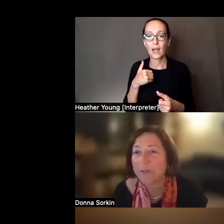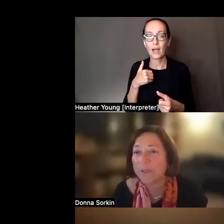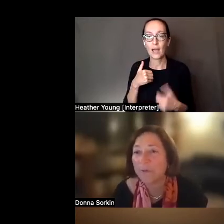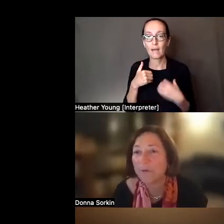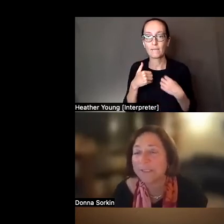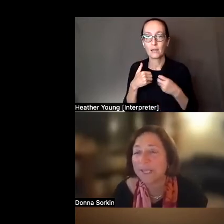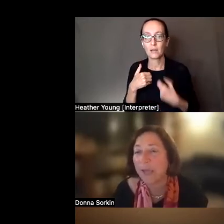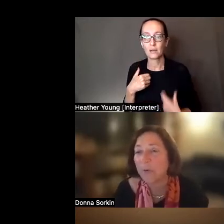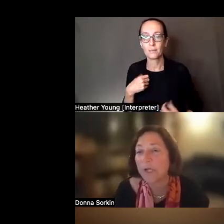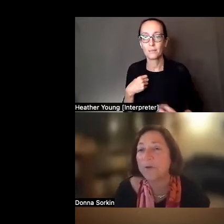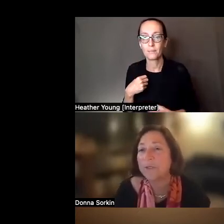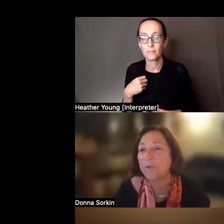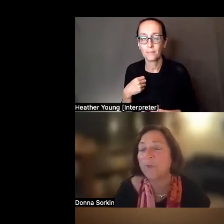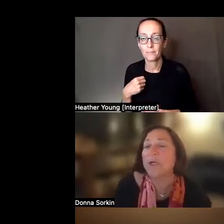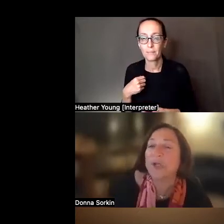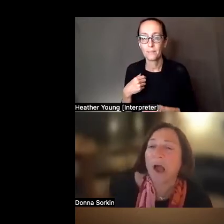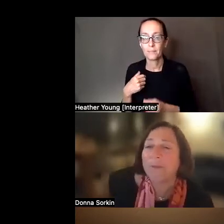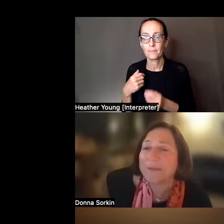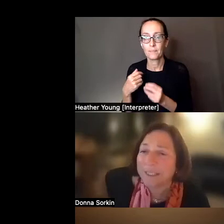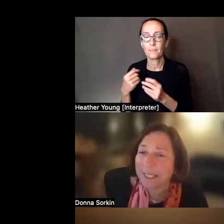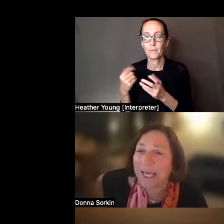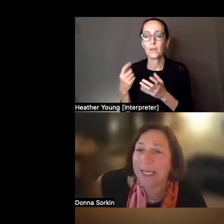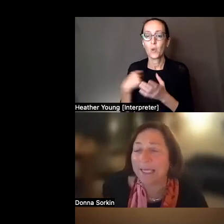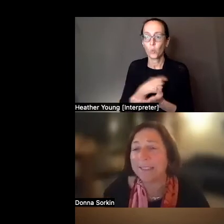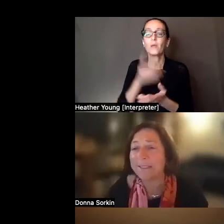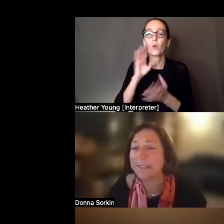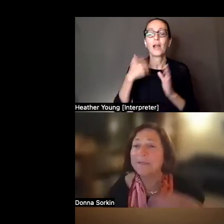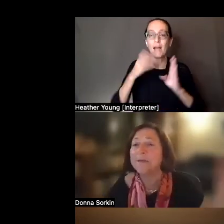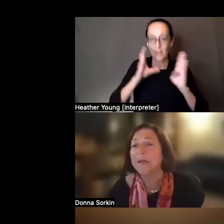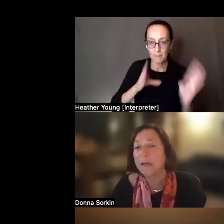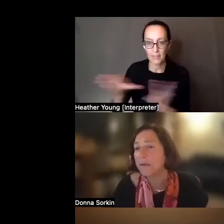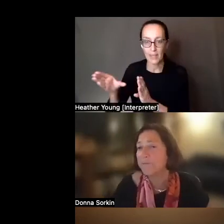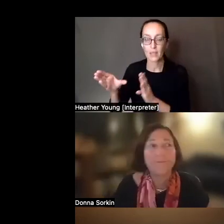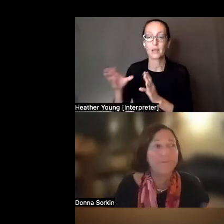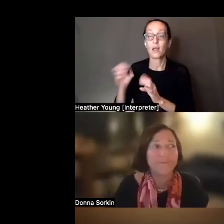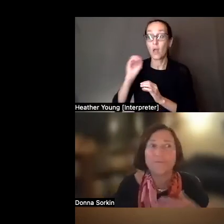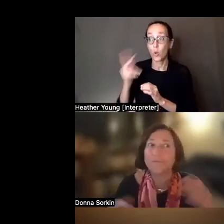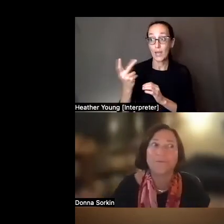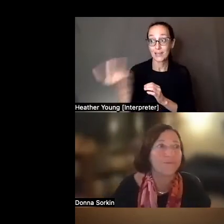would say, okay, what we're going to talk about today is,